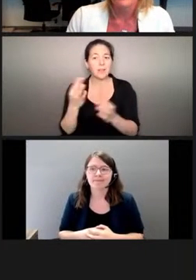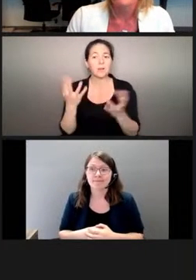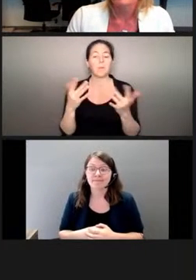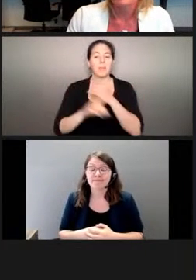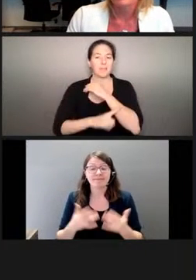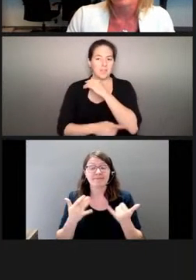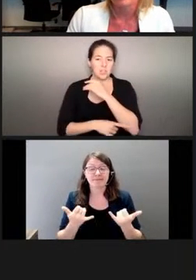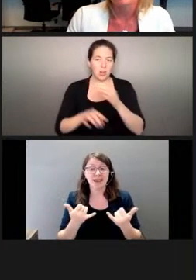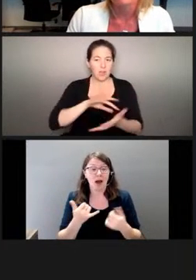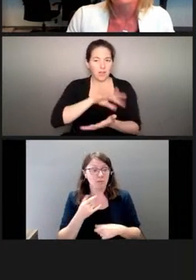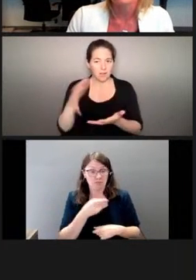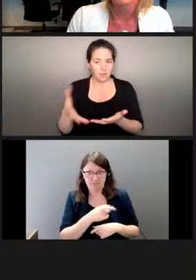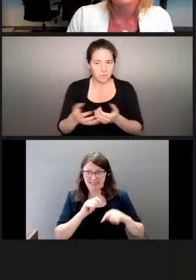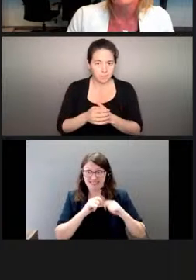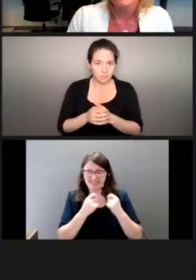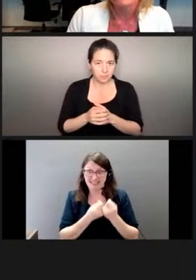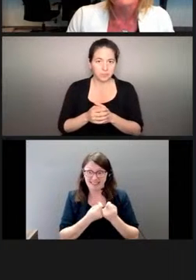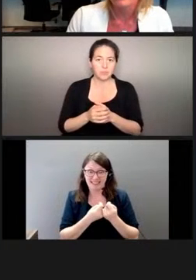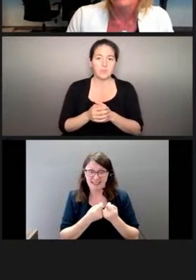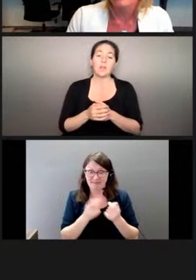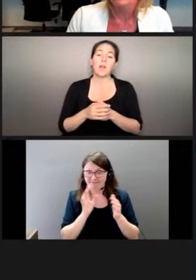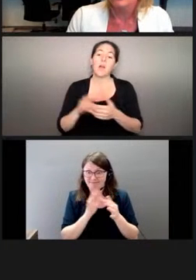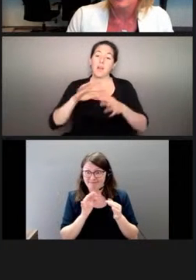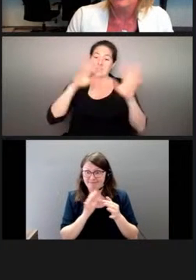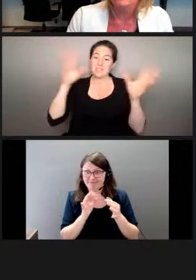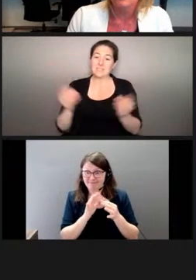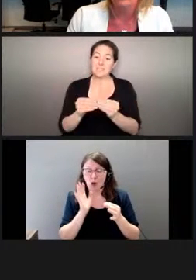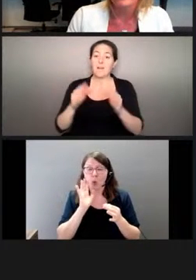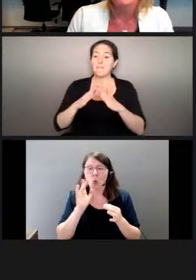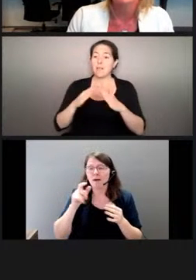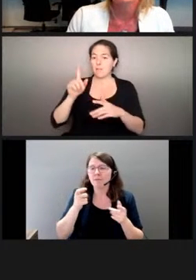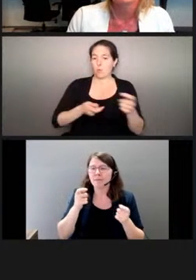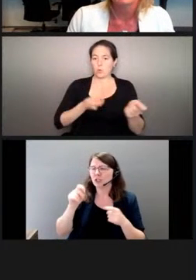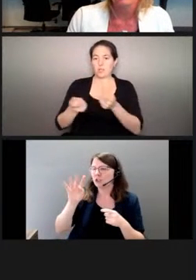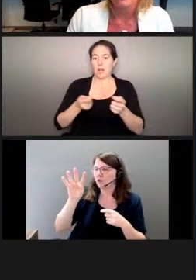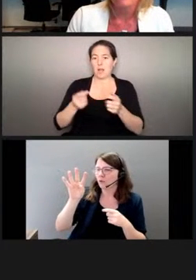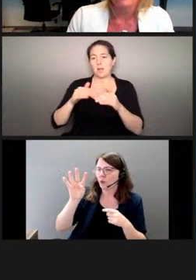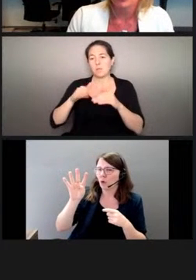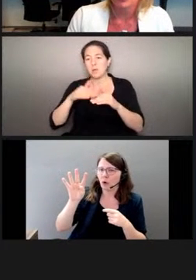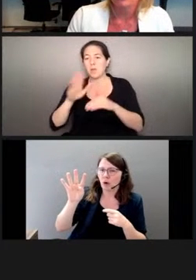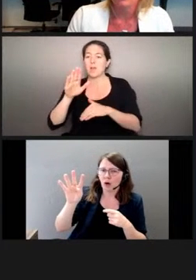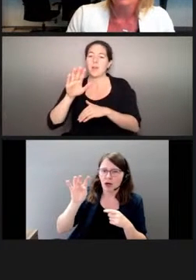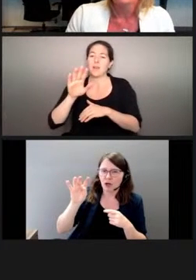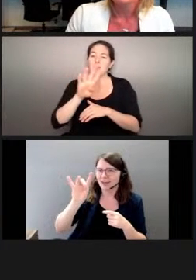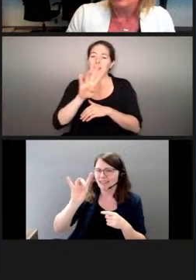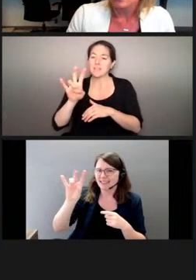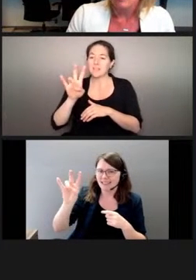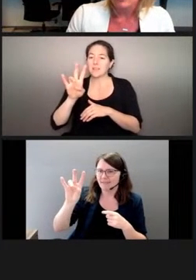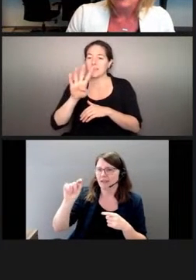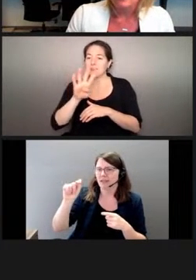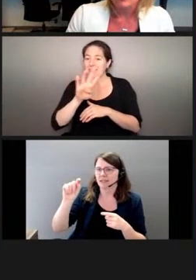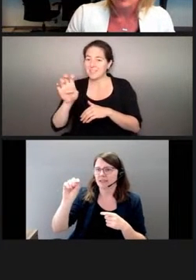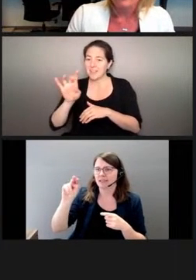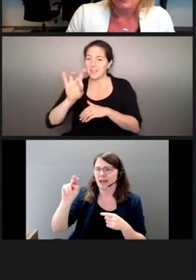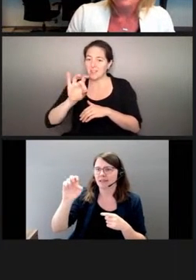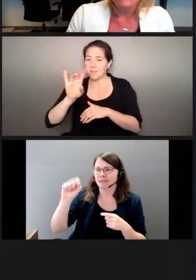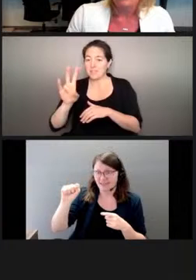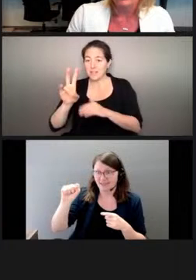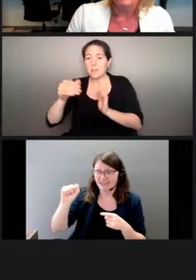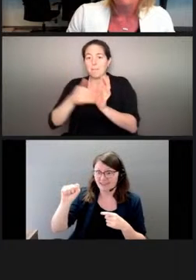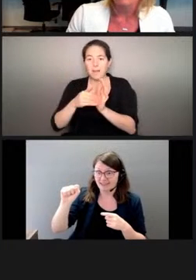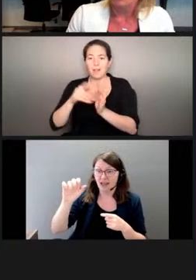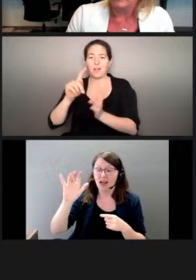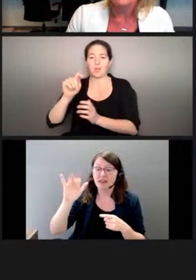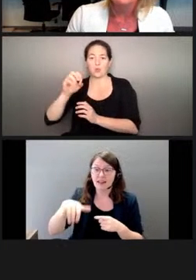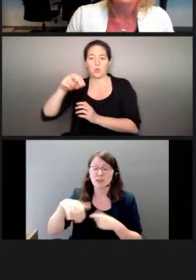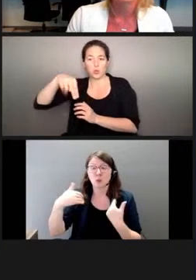need to manage just over 487,000 tons of waste in 2052. So this represents about